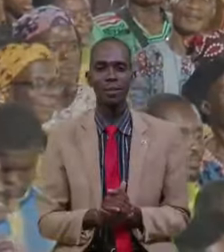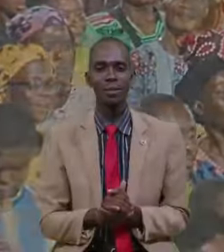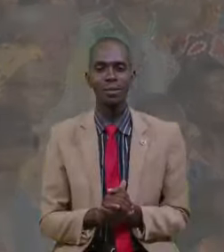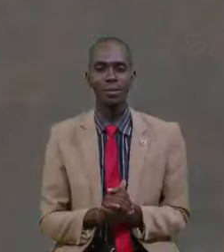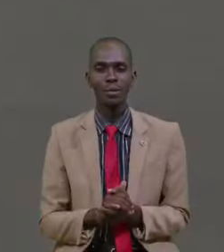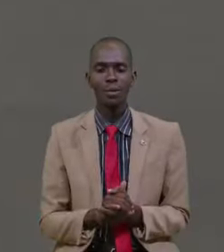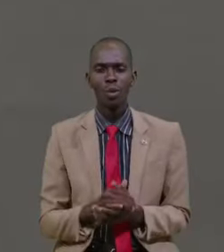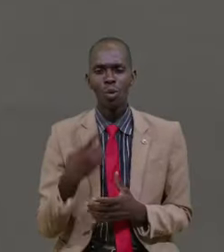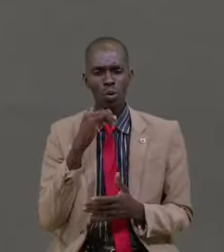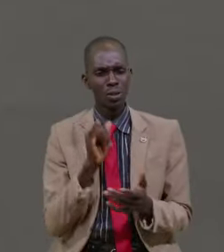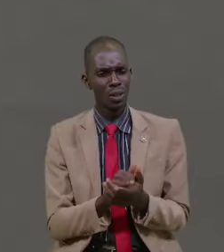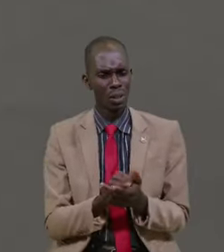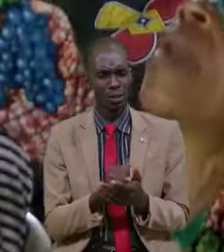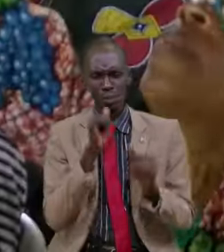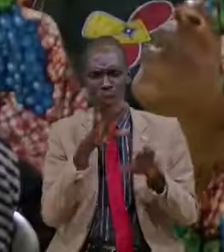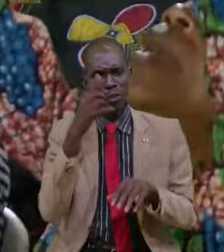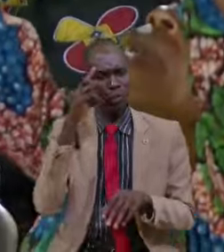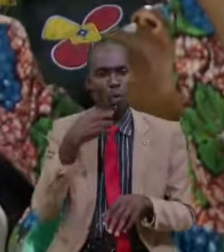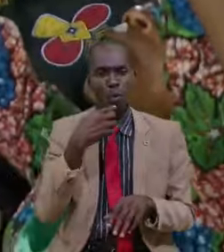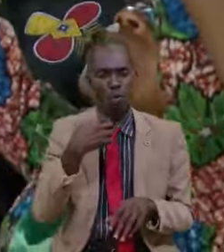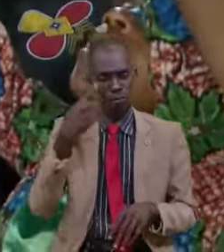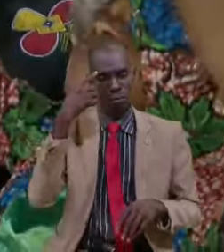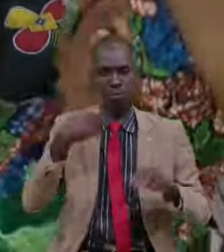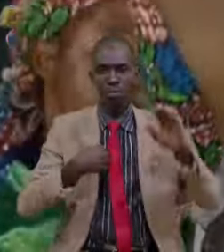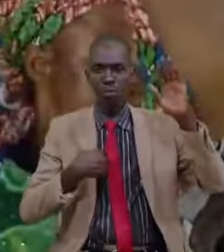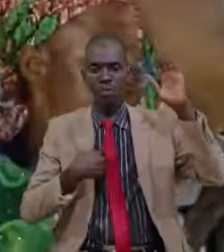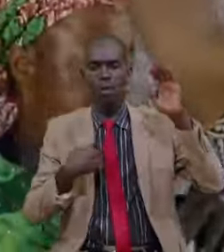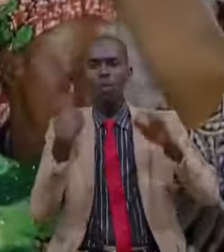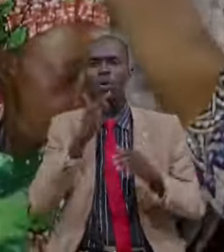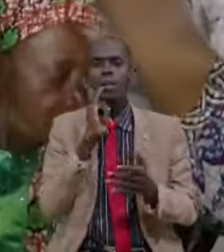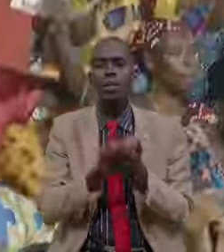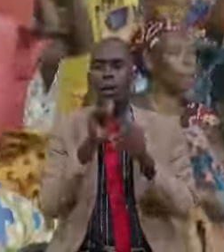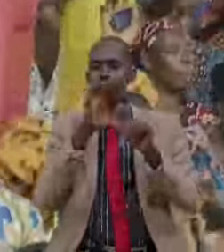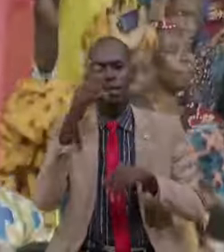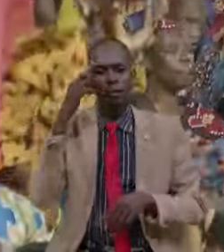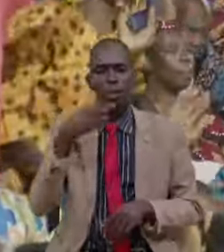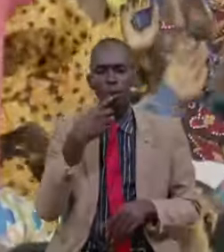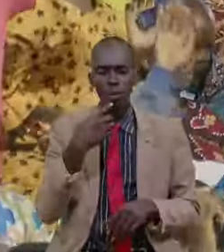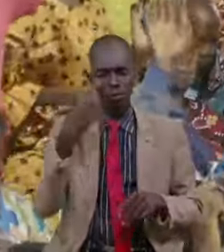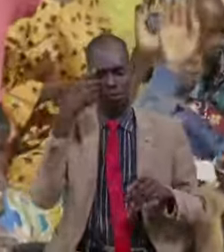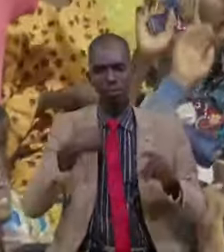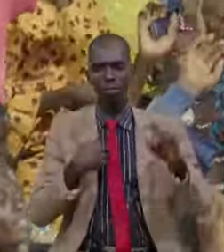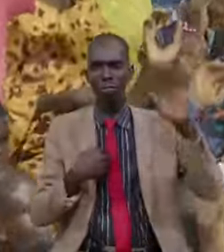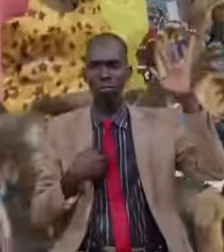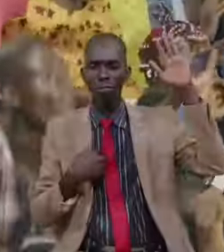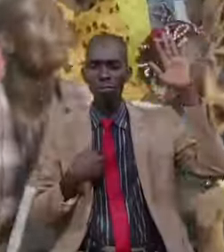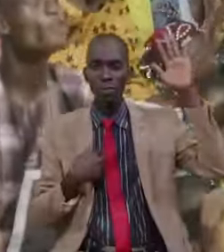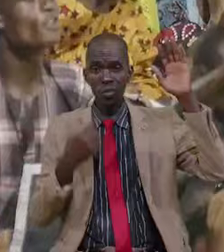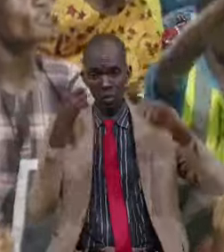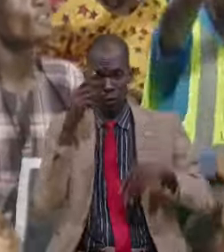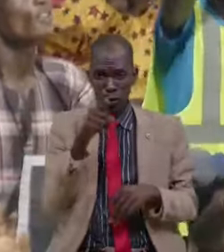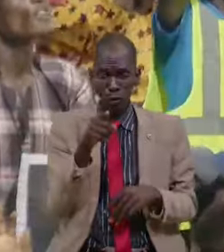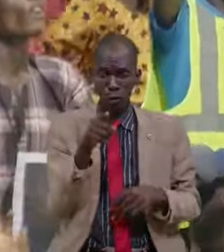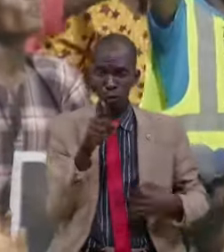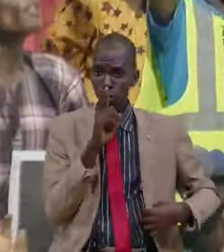Who is that for? I said, who is that for? For you.